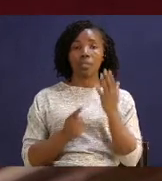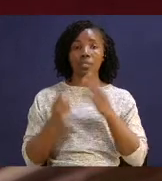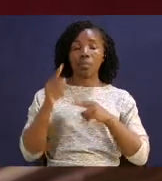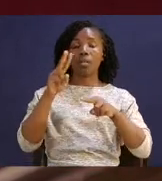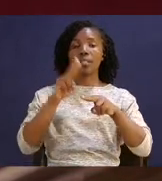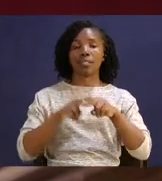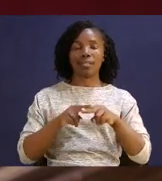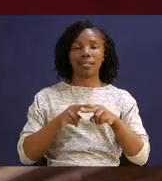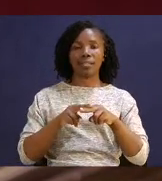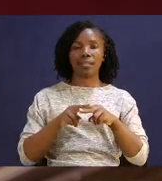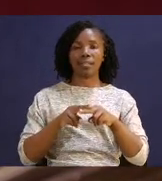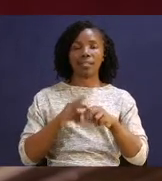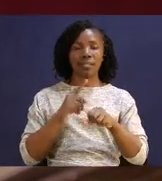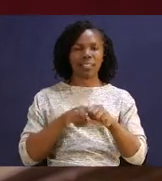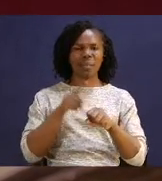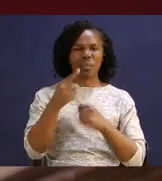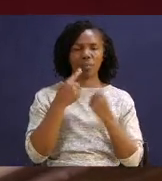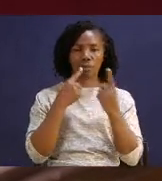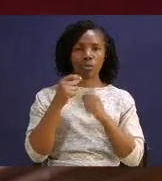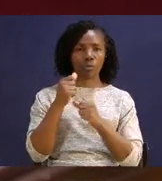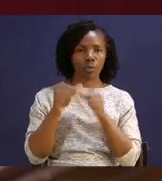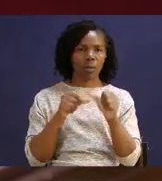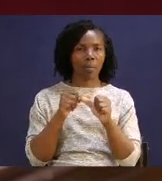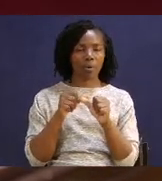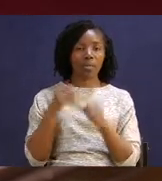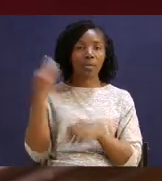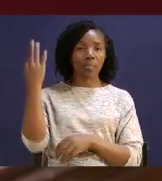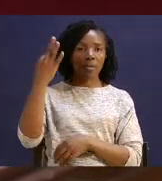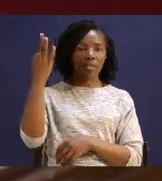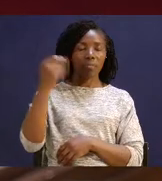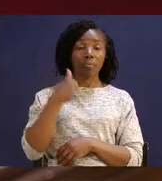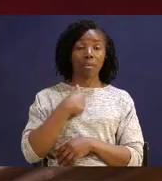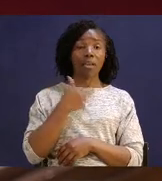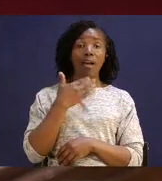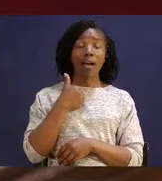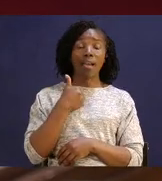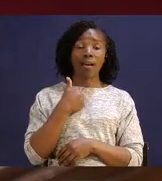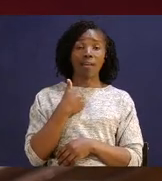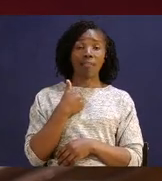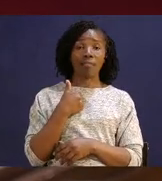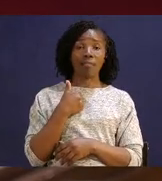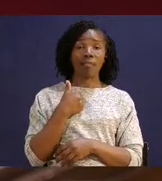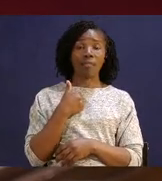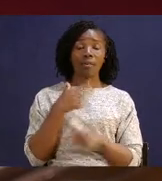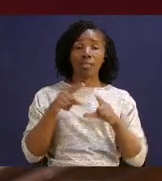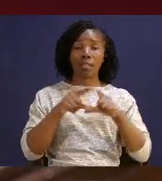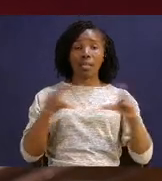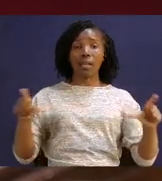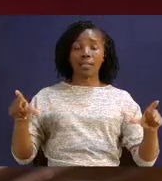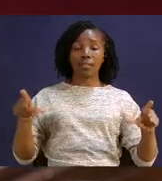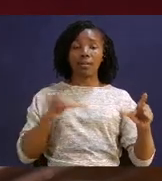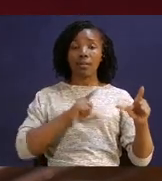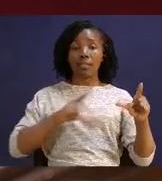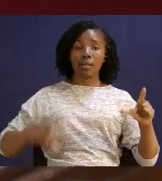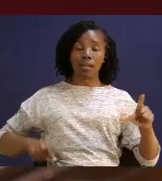Brother Ambrose, while you're talking, me, I have arrears. The landlord is on my case. I have